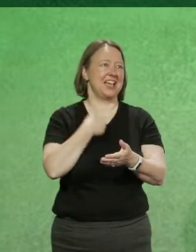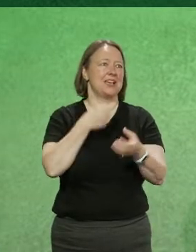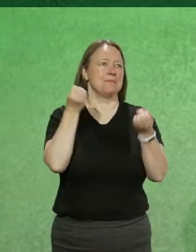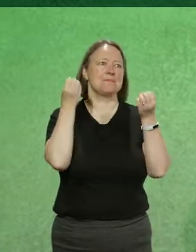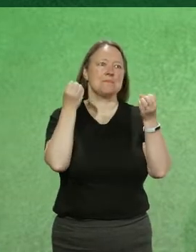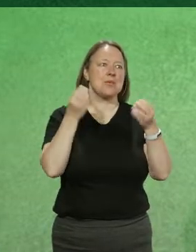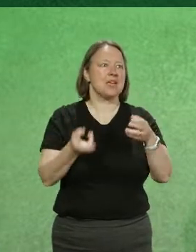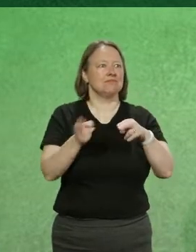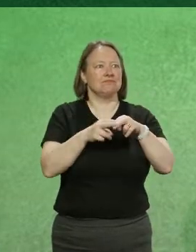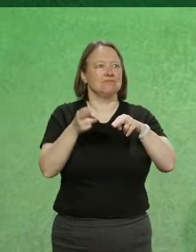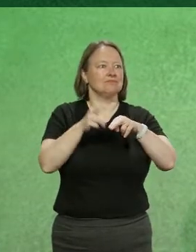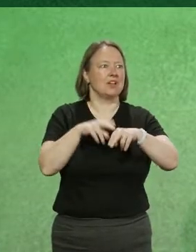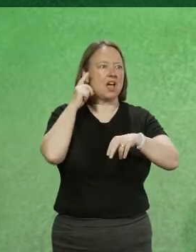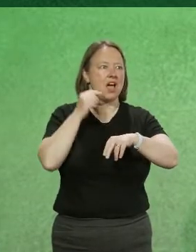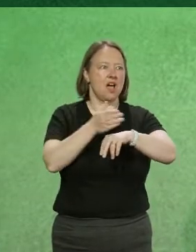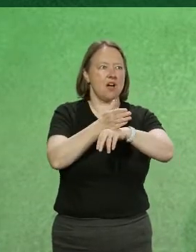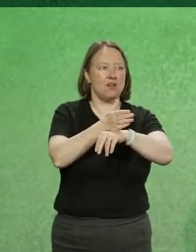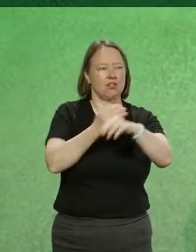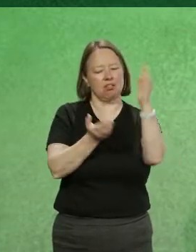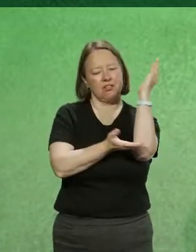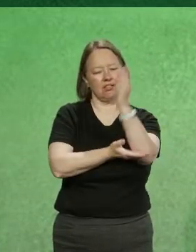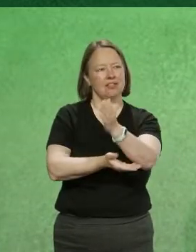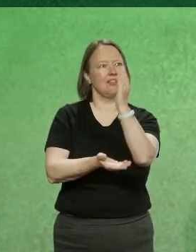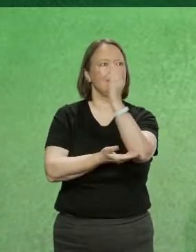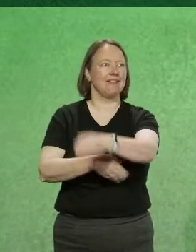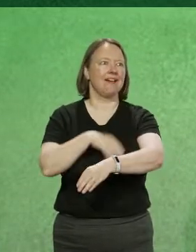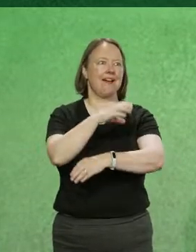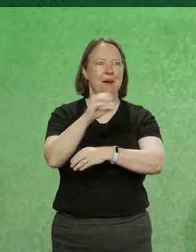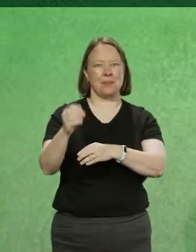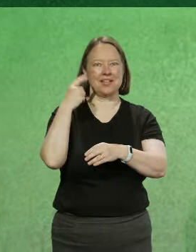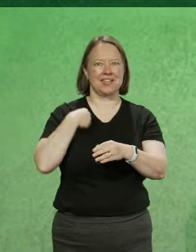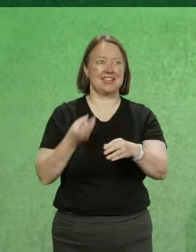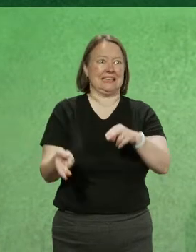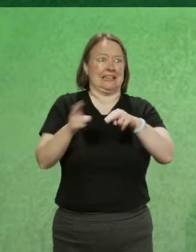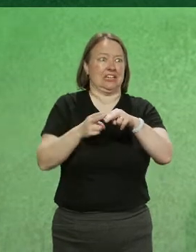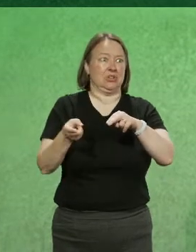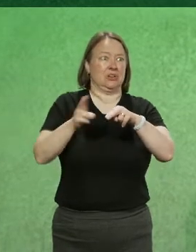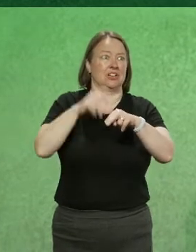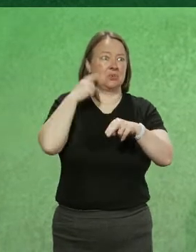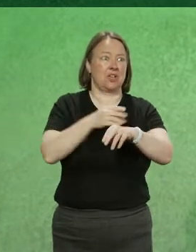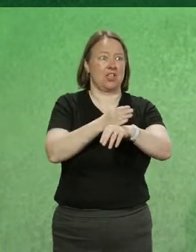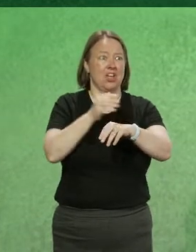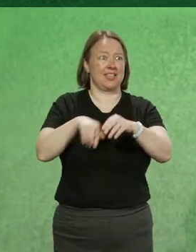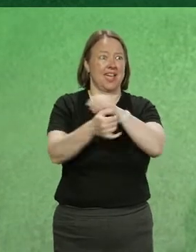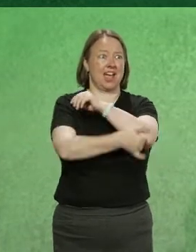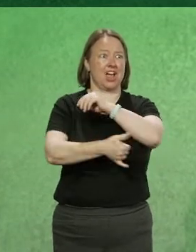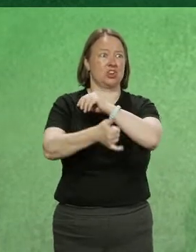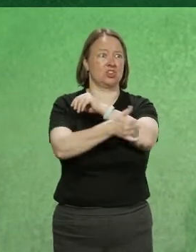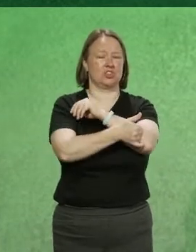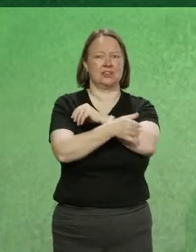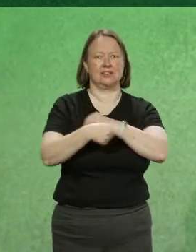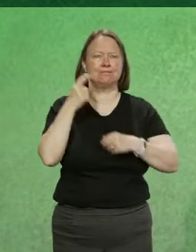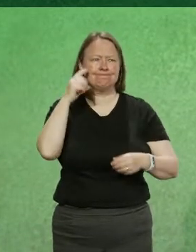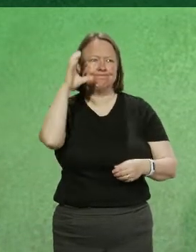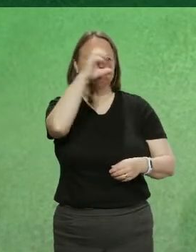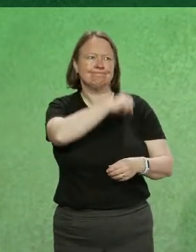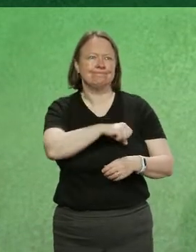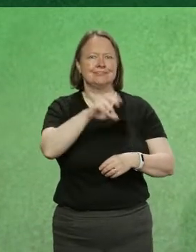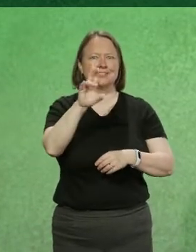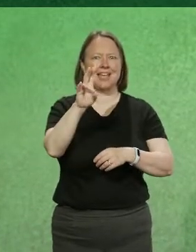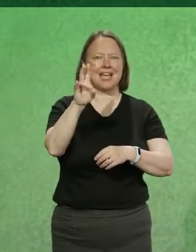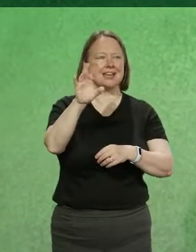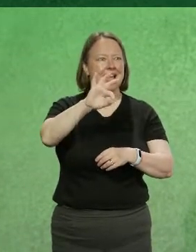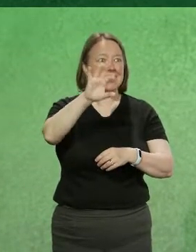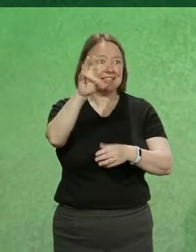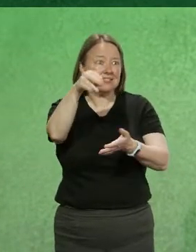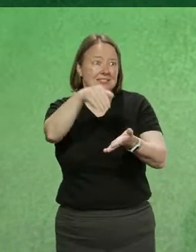also increased the rate of logging in Ghana. An estimated 97,000 metric tons of wood sawdust is generated